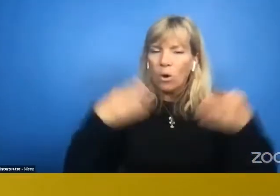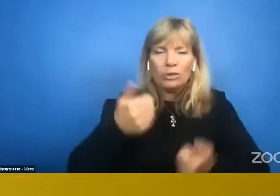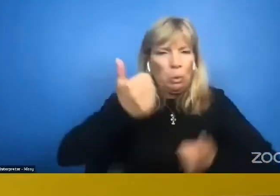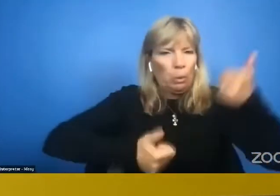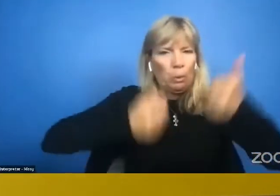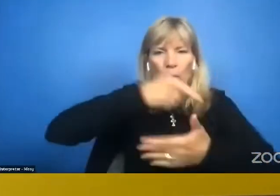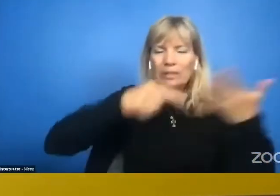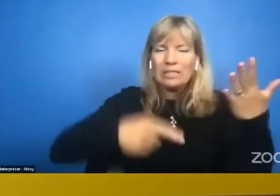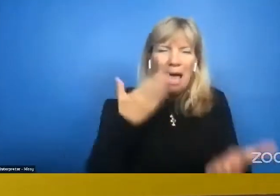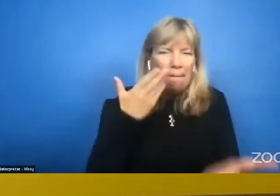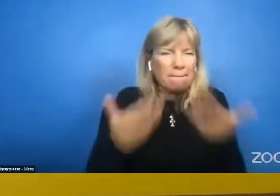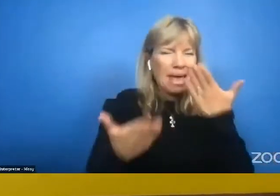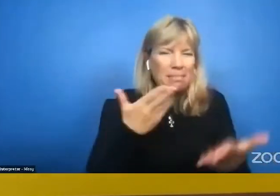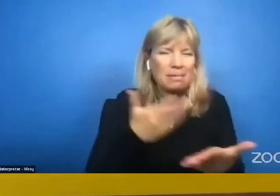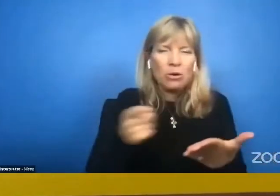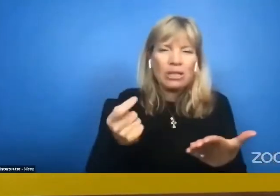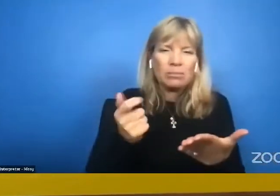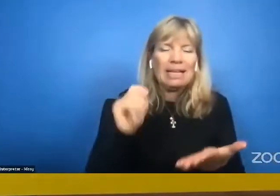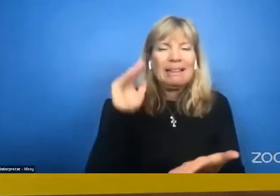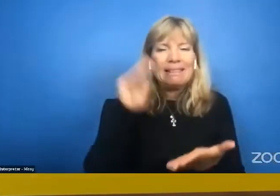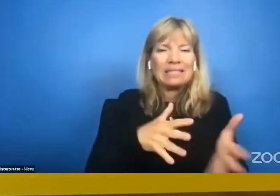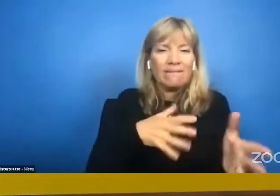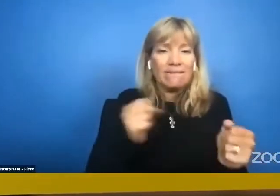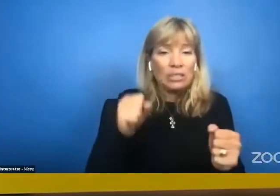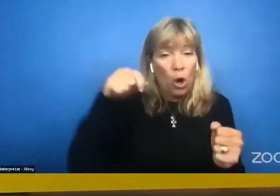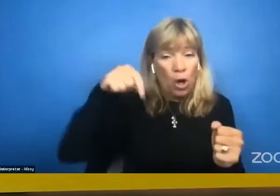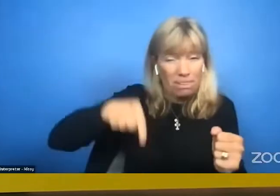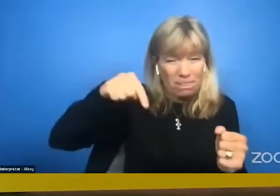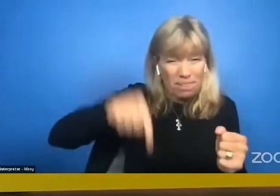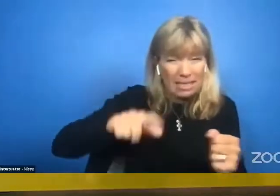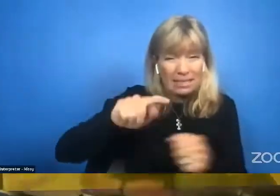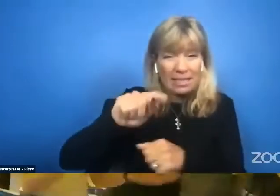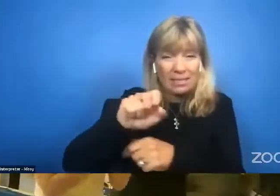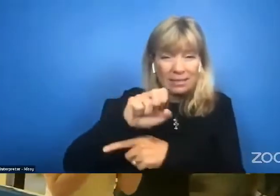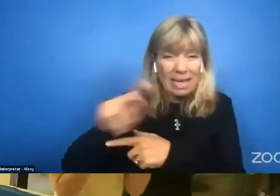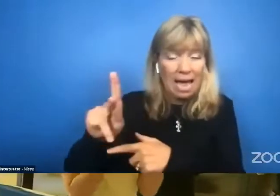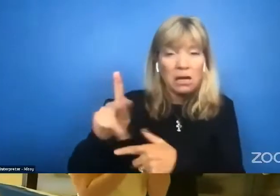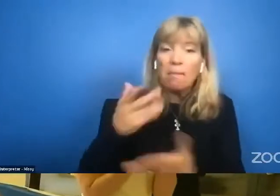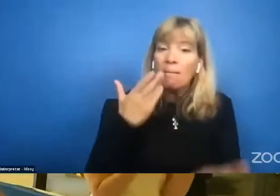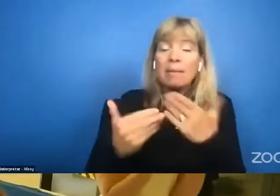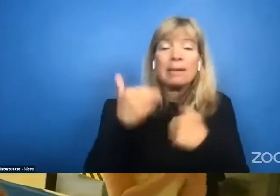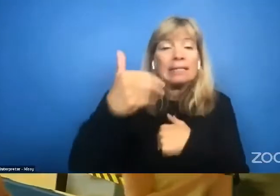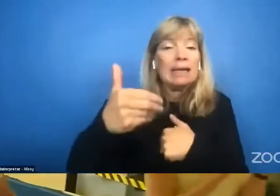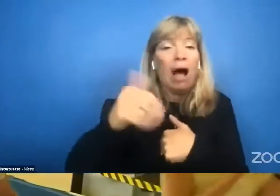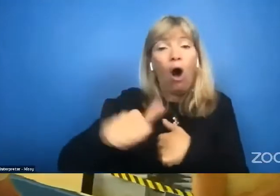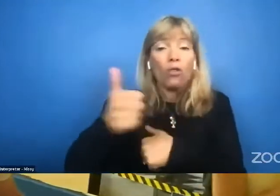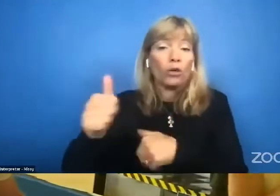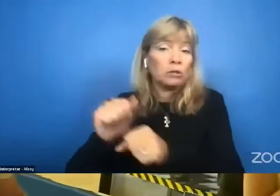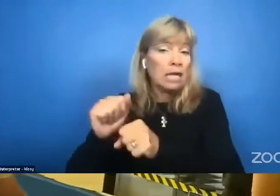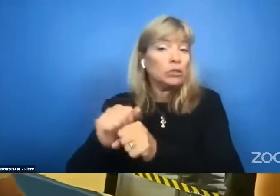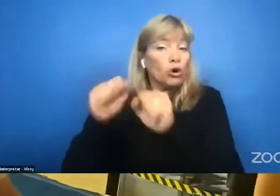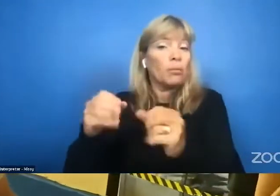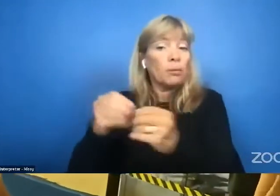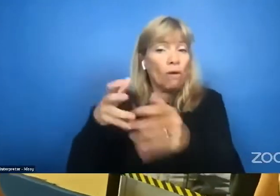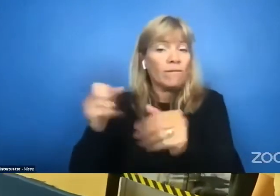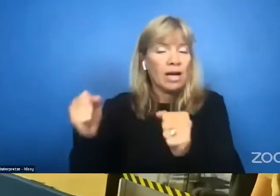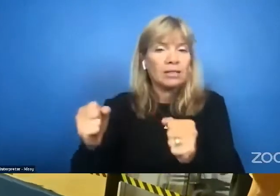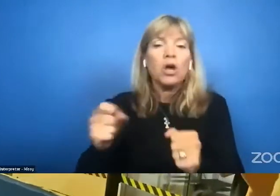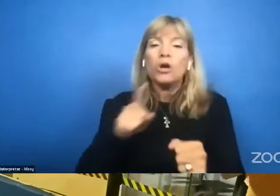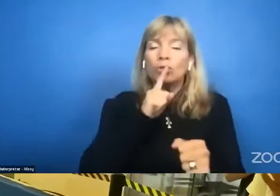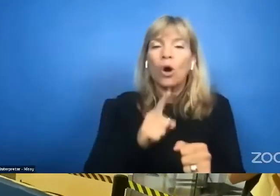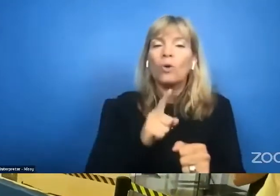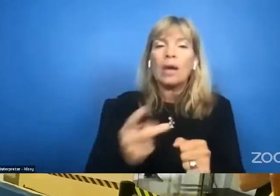fast on this task, but could be faster in other tasks. So they'll take the Ability Enhanced team down in other areas of the